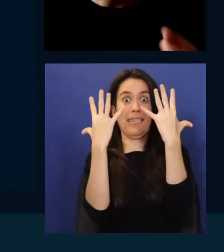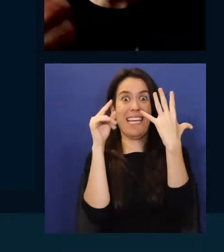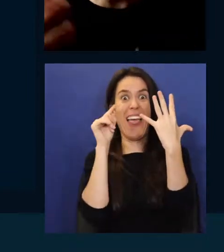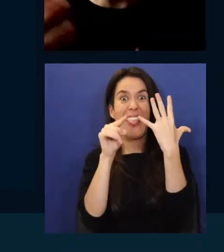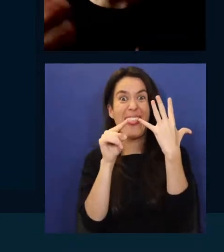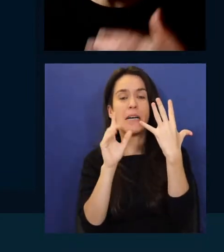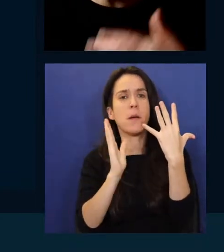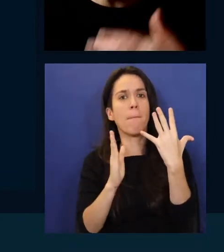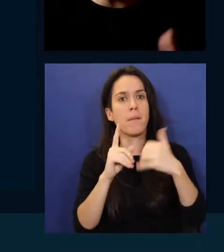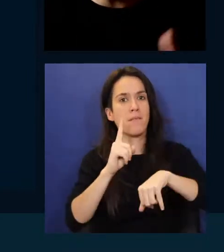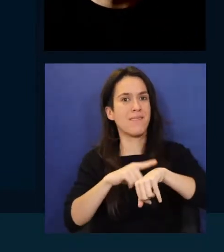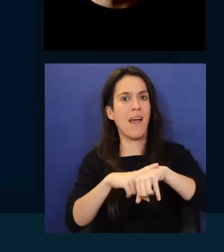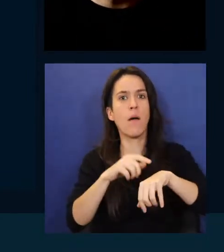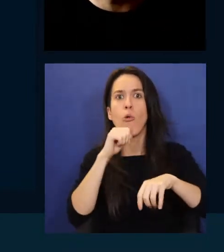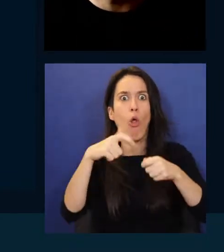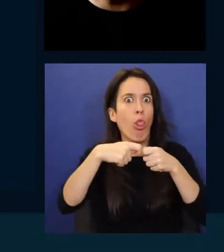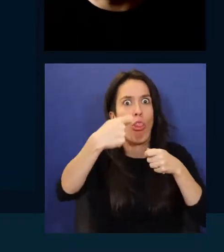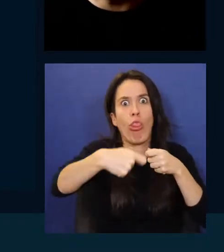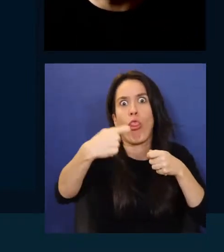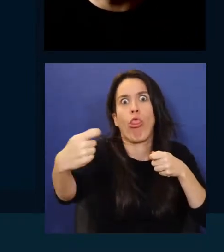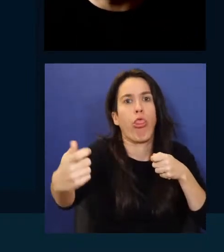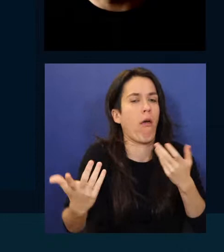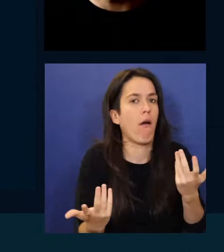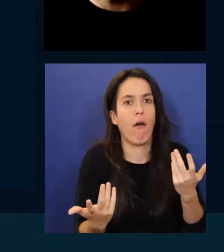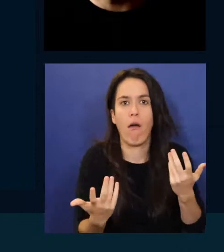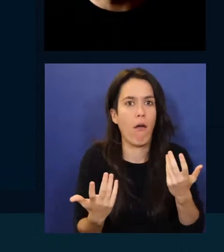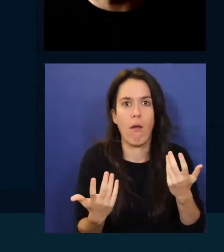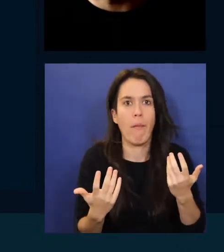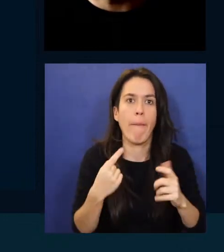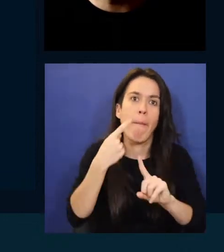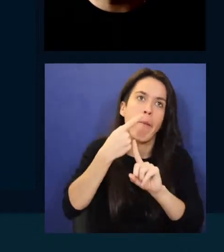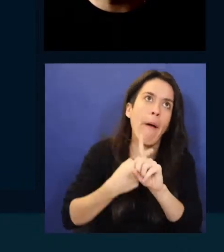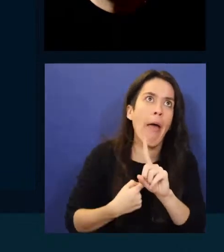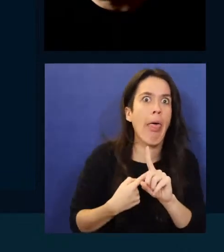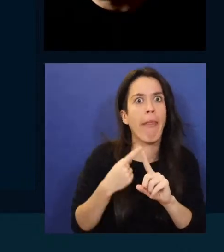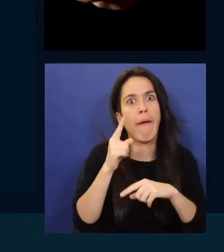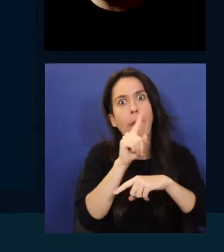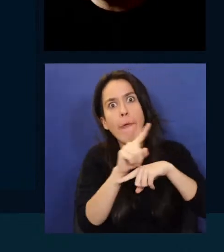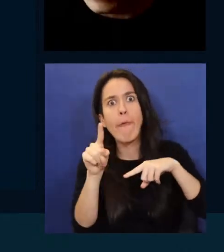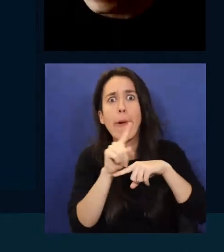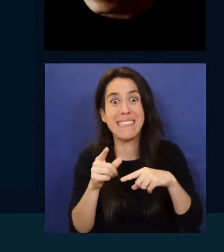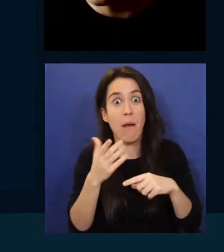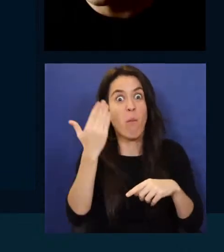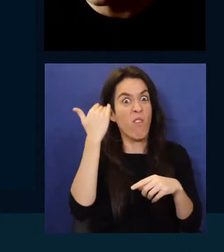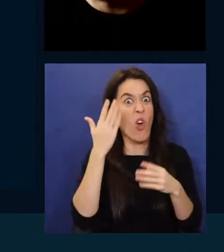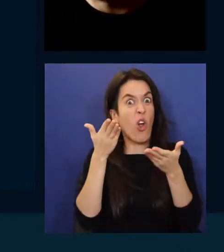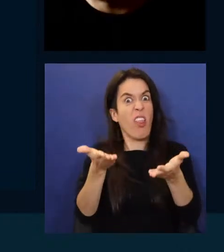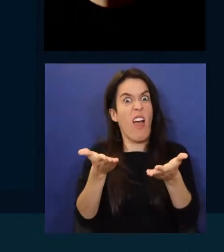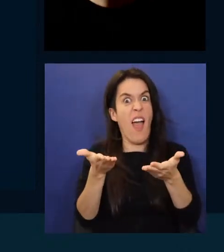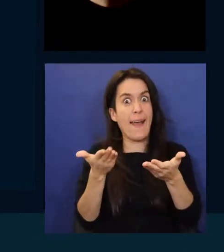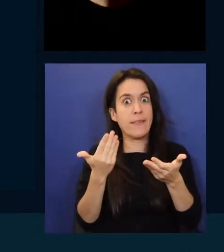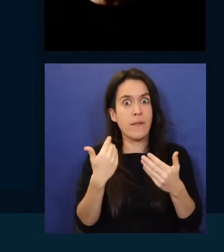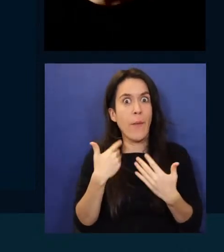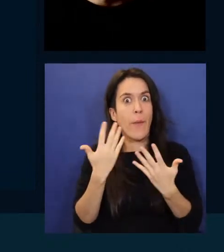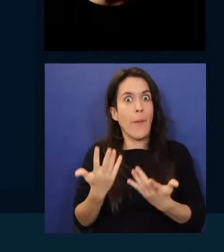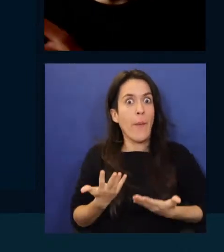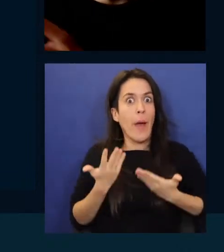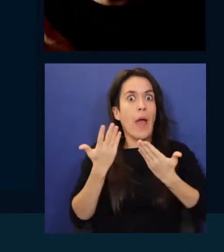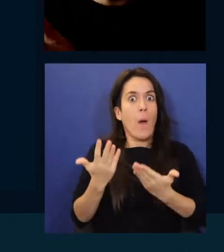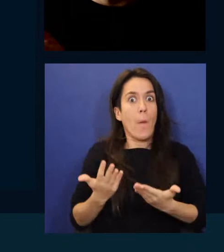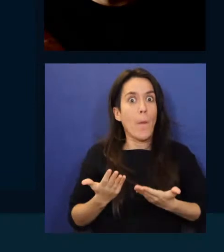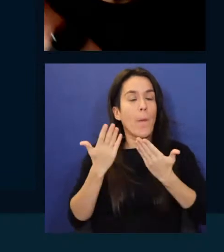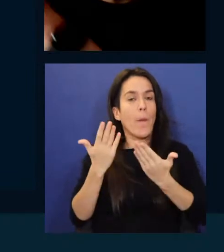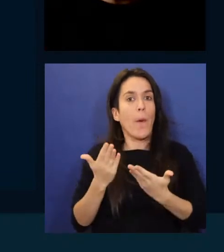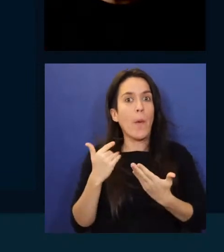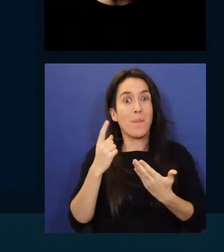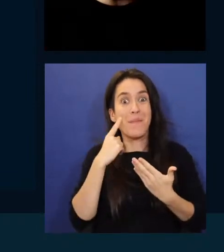quickly. It can't be like, several weeks or months. But that was the reality. If you look at, while there is a lot of